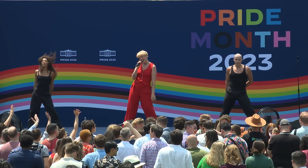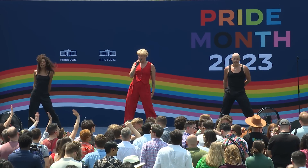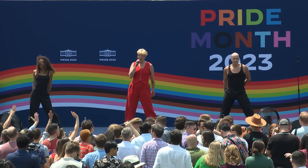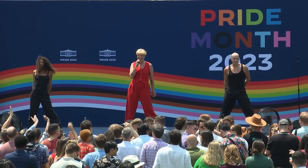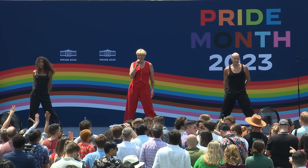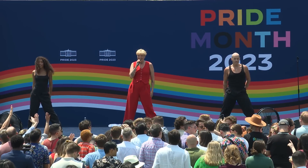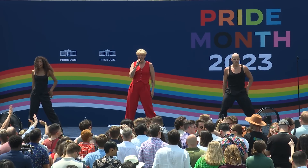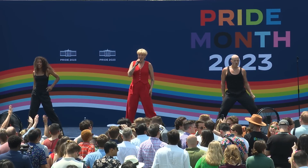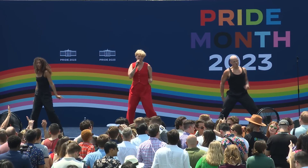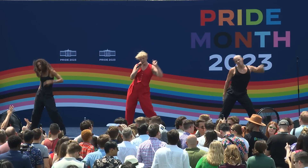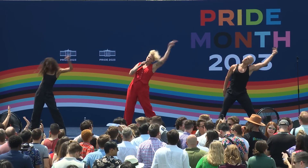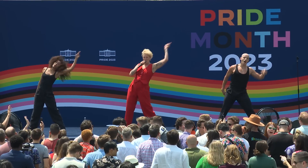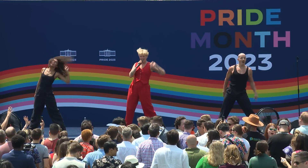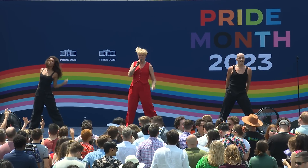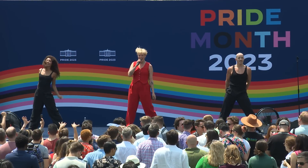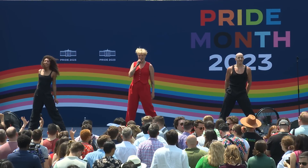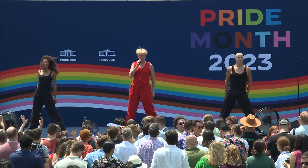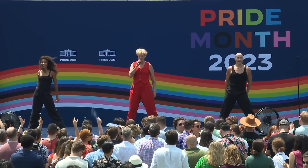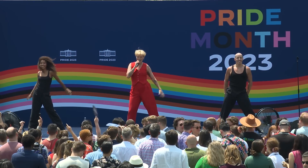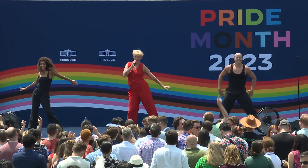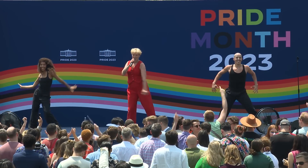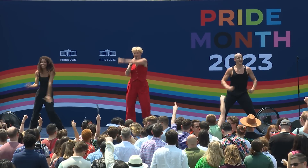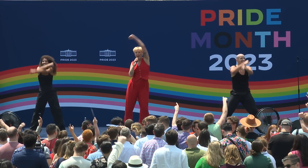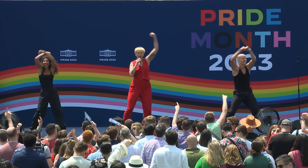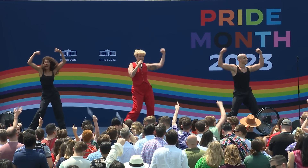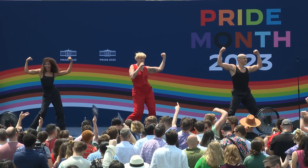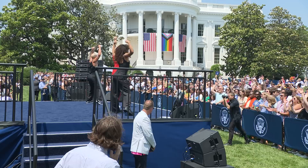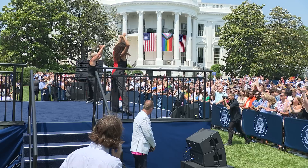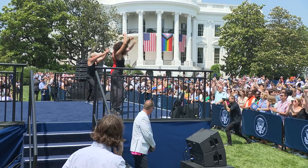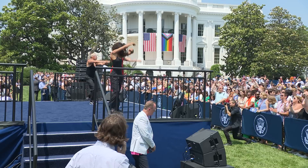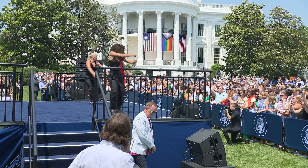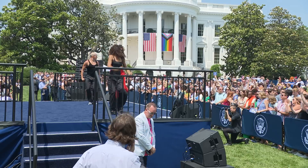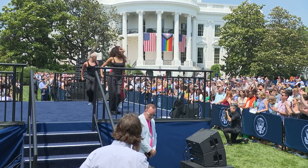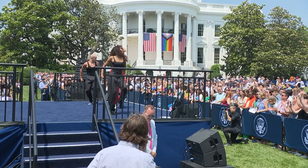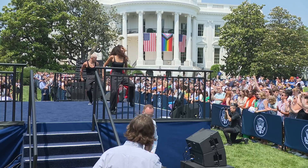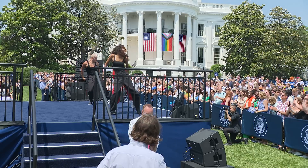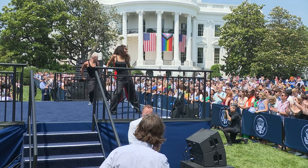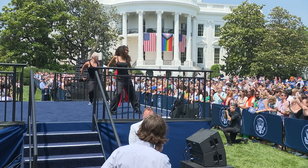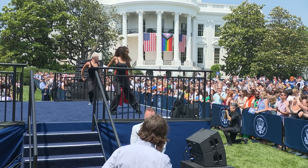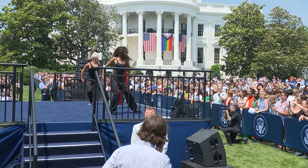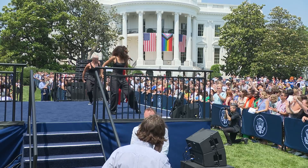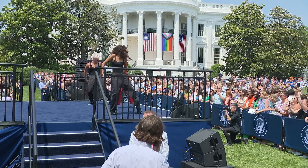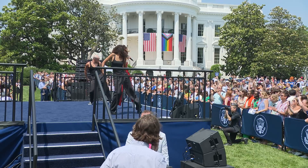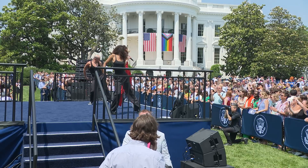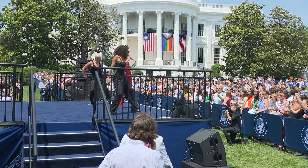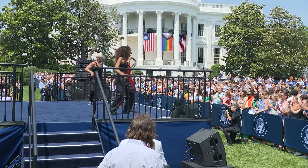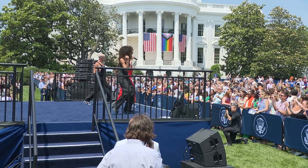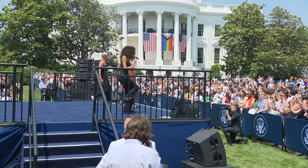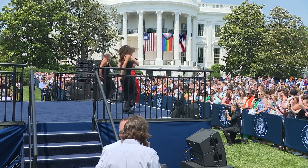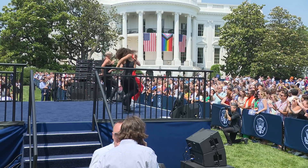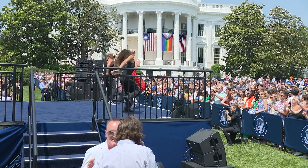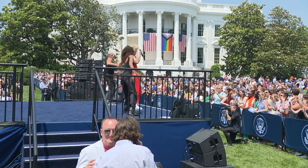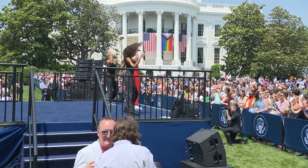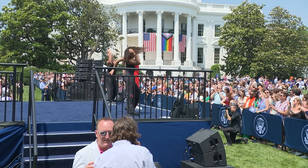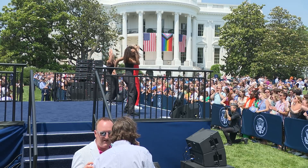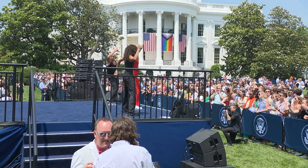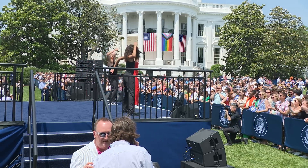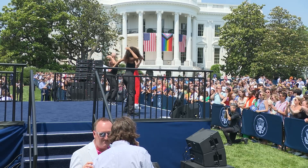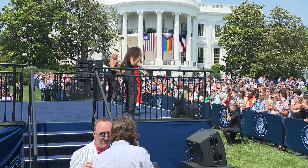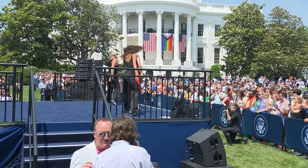Ooh. Okay. If you're lonely, I can be your man tonight. Come and take a ride with me.